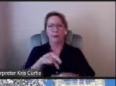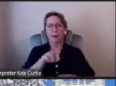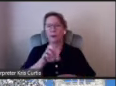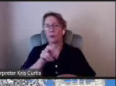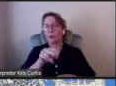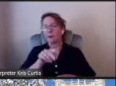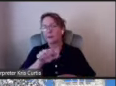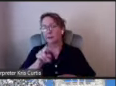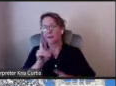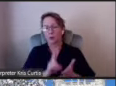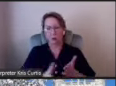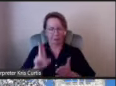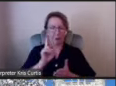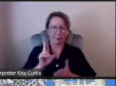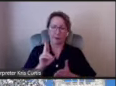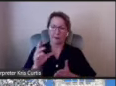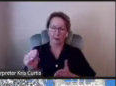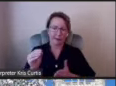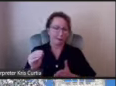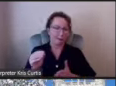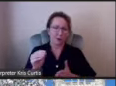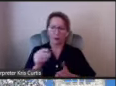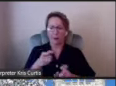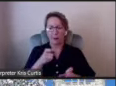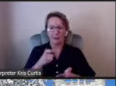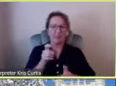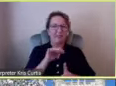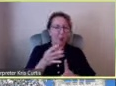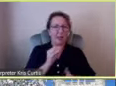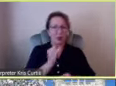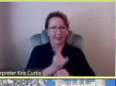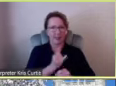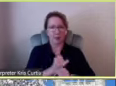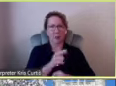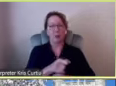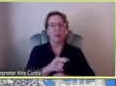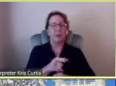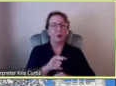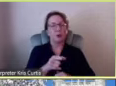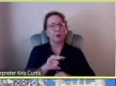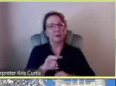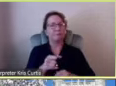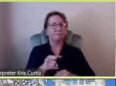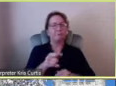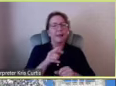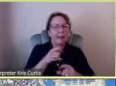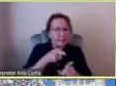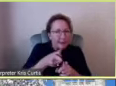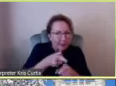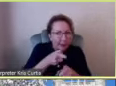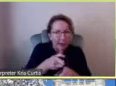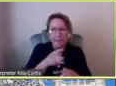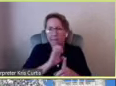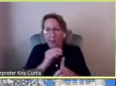and Regional Studies and the High Plains Environmental Institute. Dr. Ramaswamy is an interdisciplinary environmental engineer recognized as